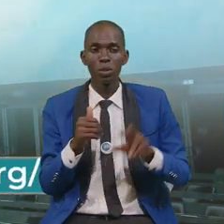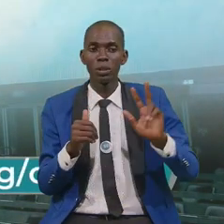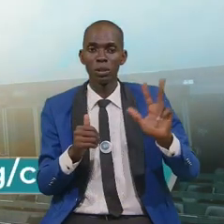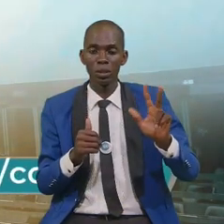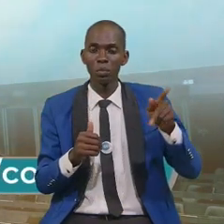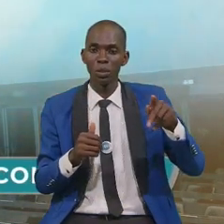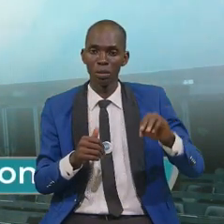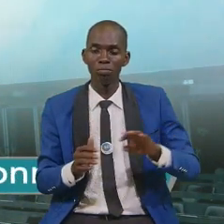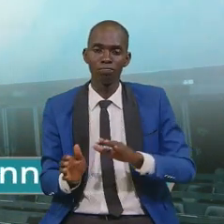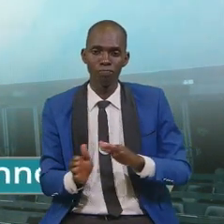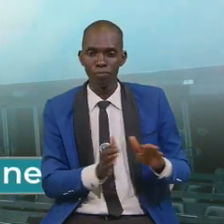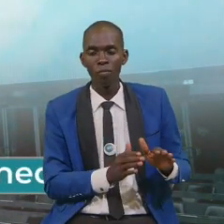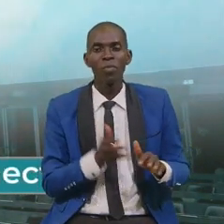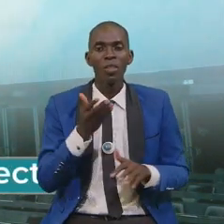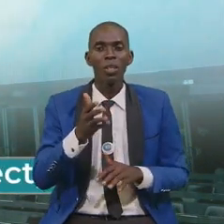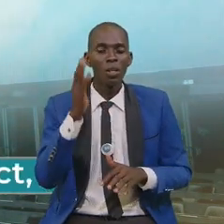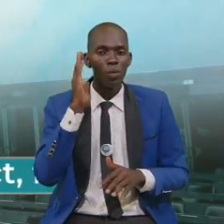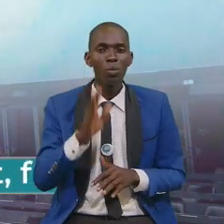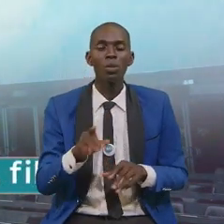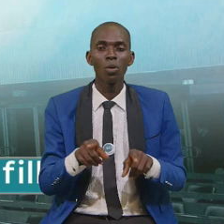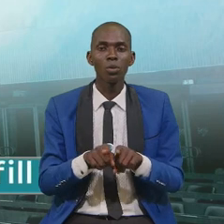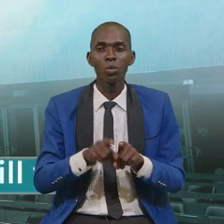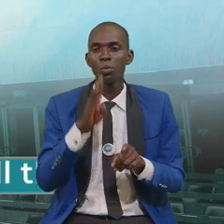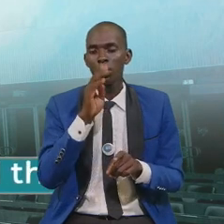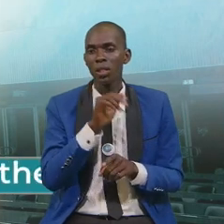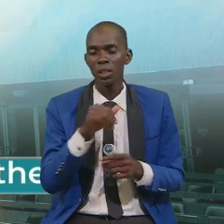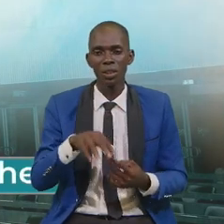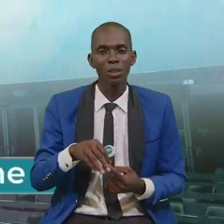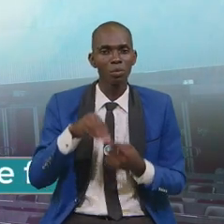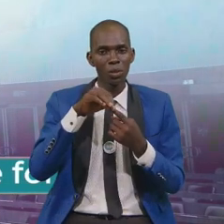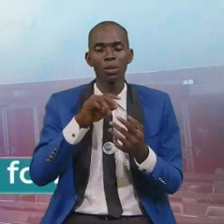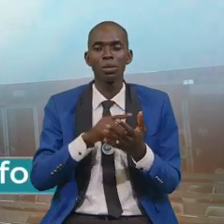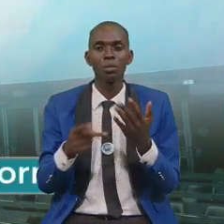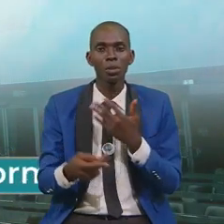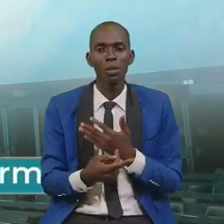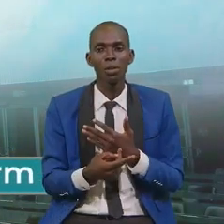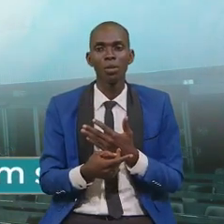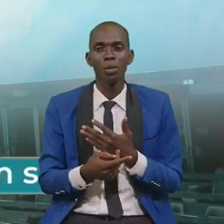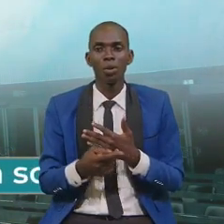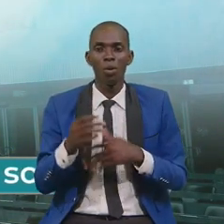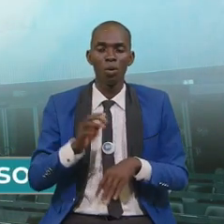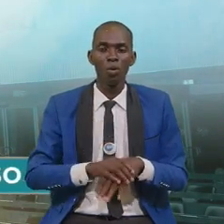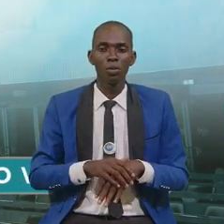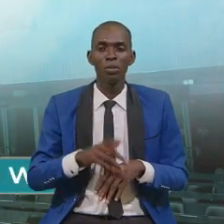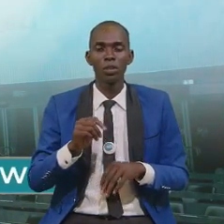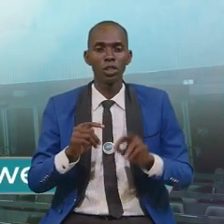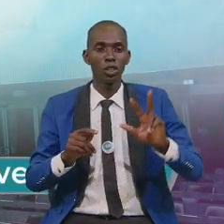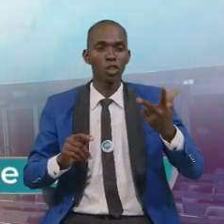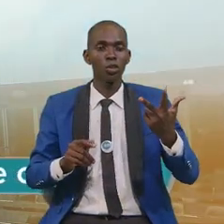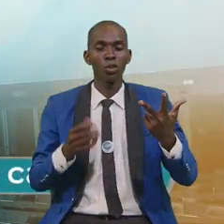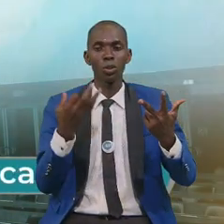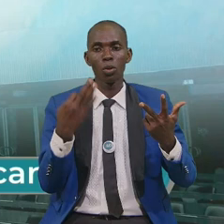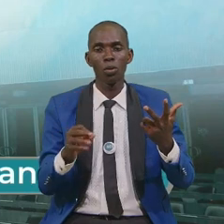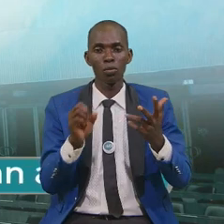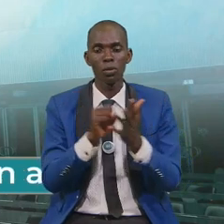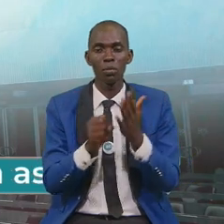there's also going to be a special meeting on the 3rd September 2023